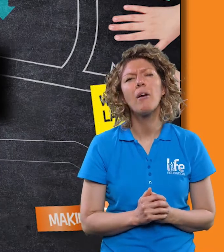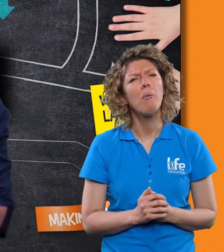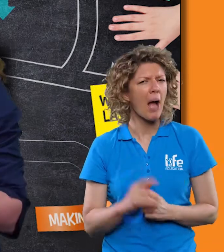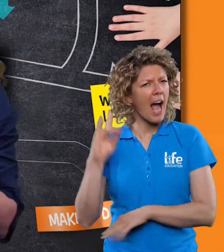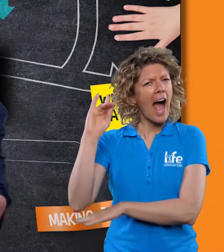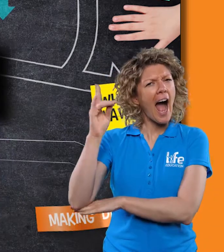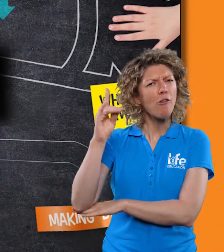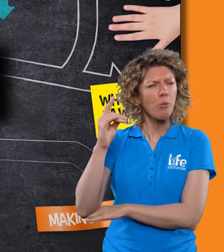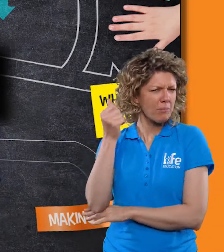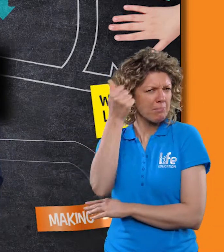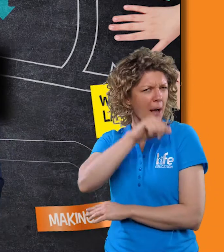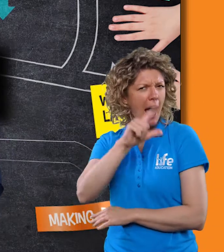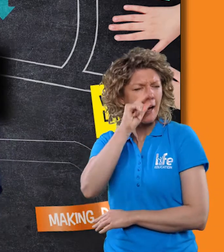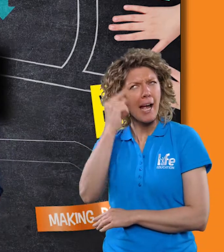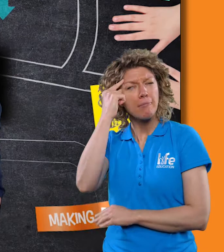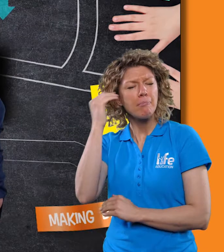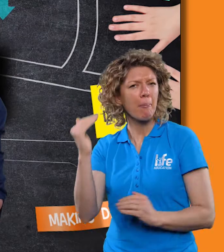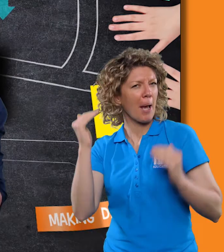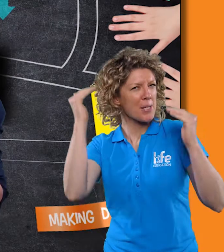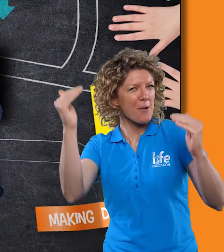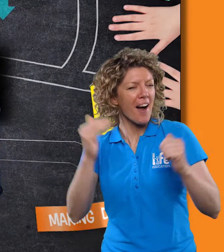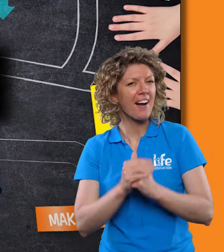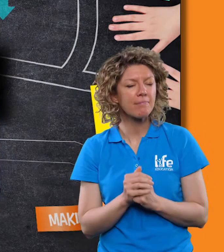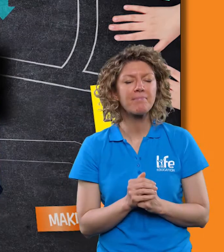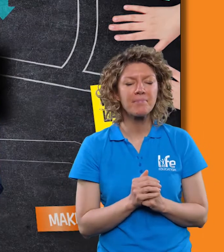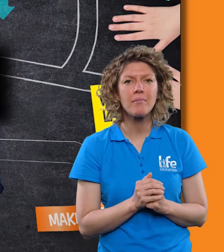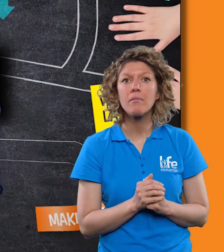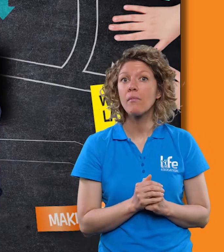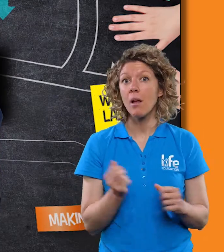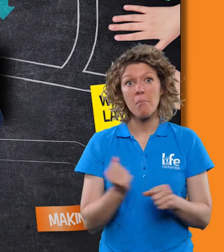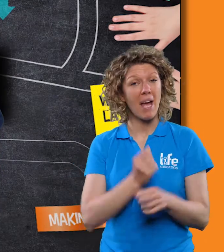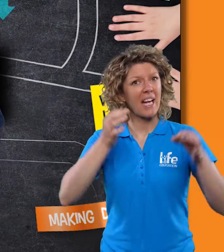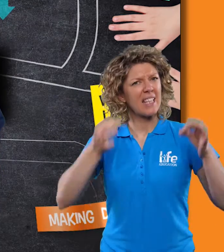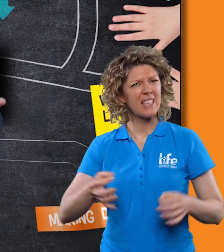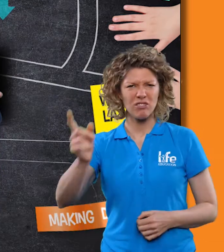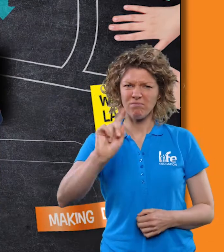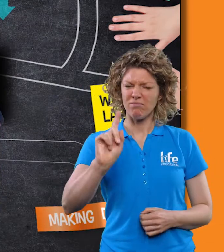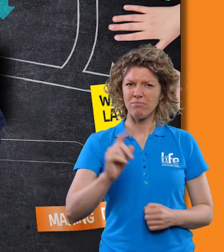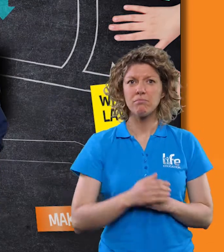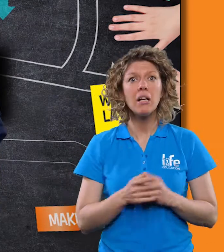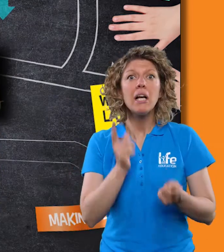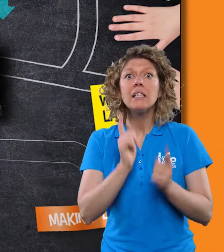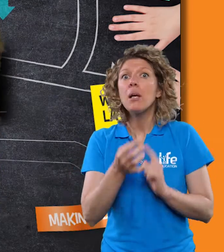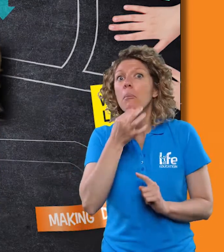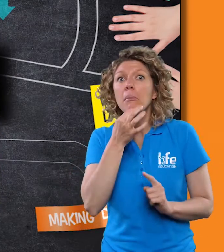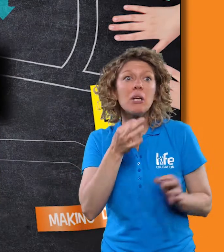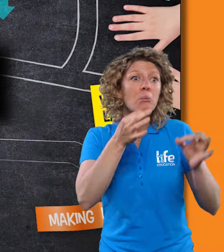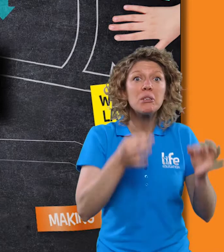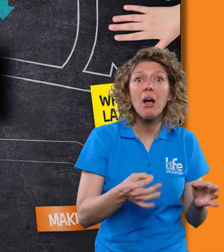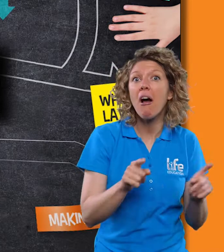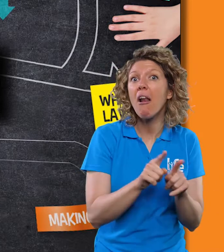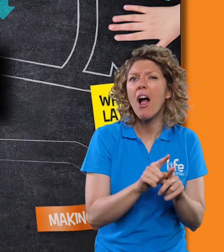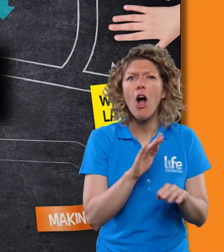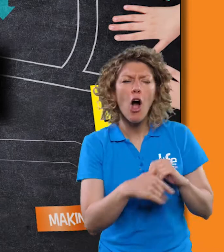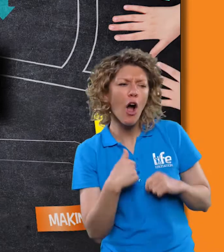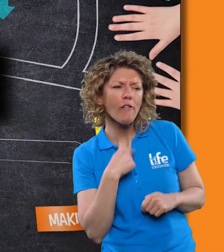sometimes. We're going to be talking about decisions. Now, some of the decisions that we make are little ones, like what music we choose to